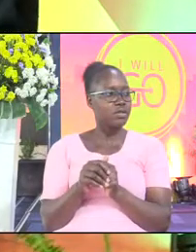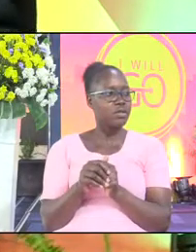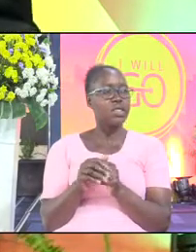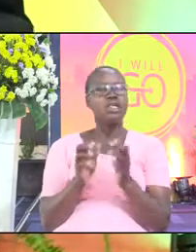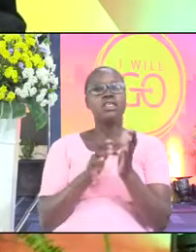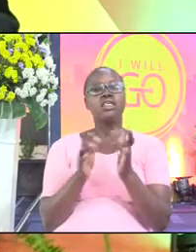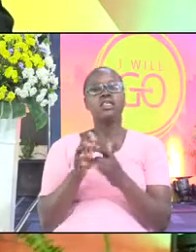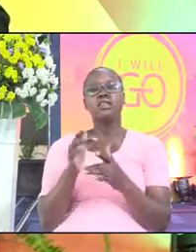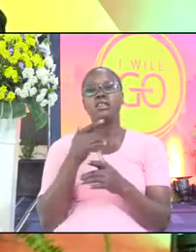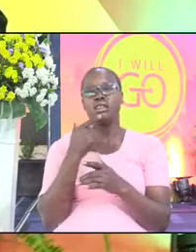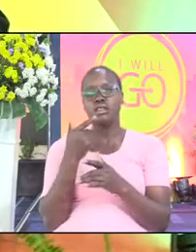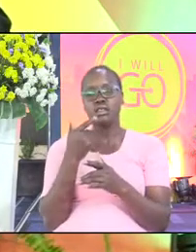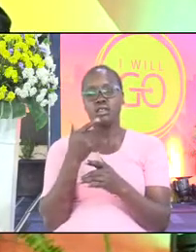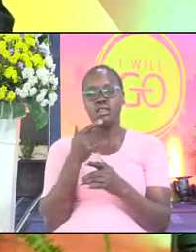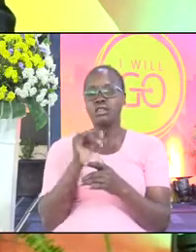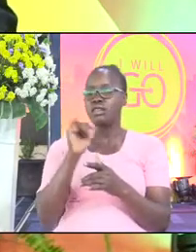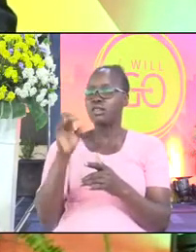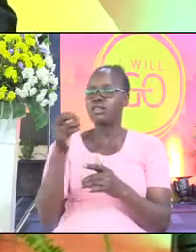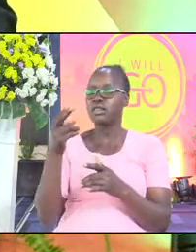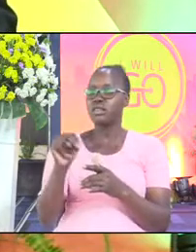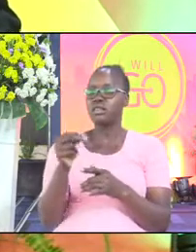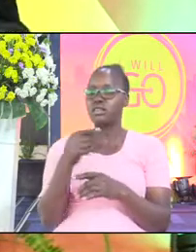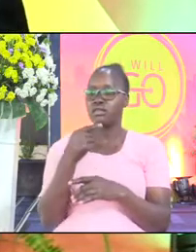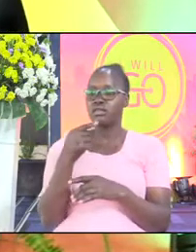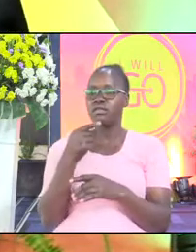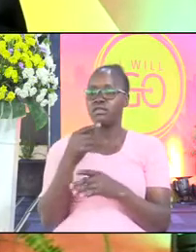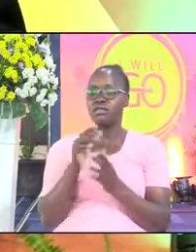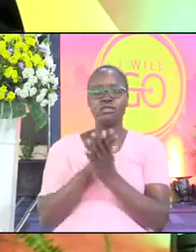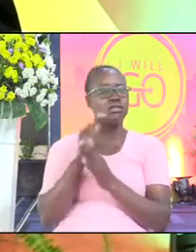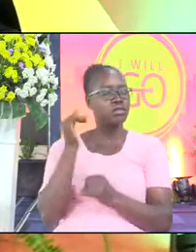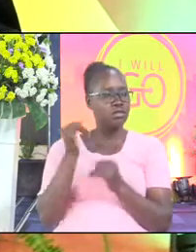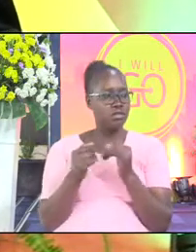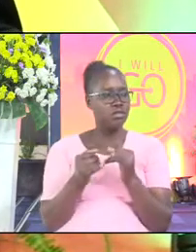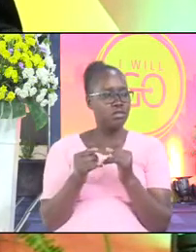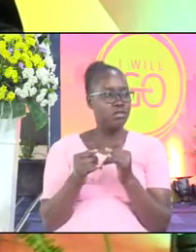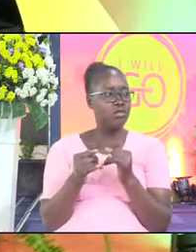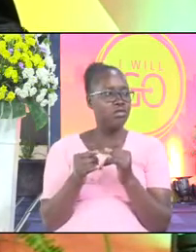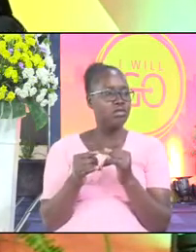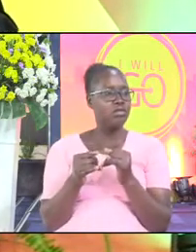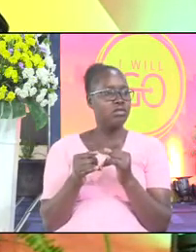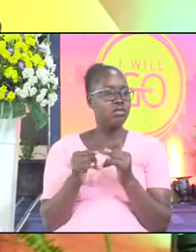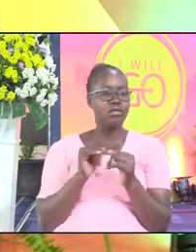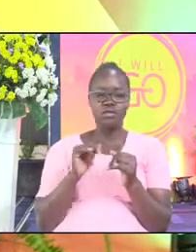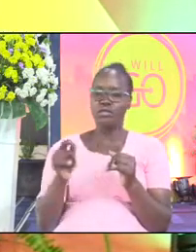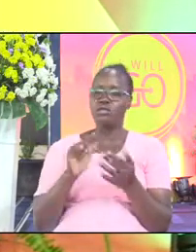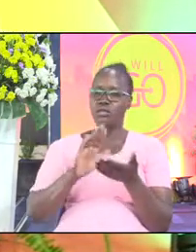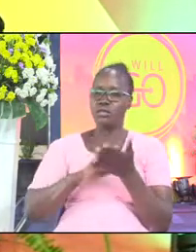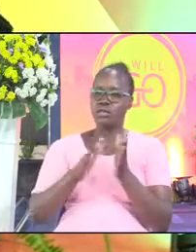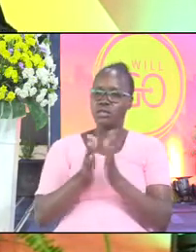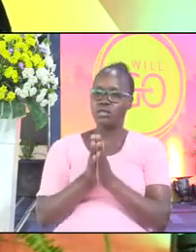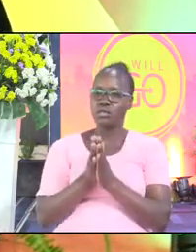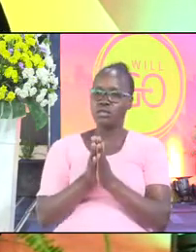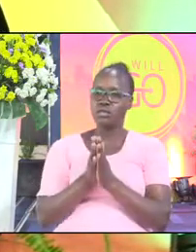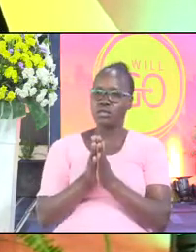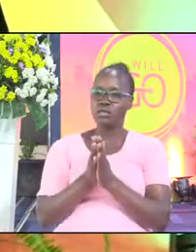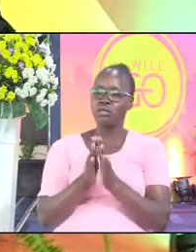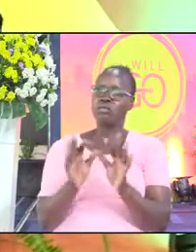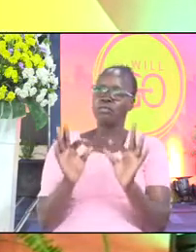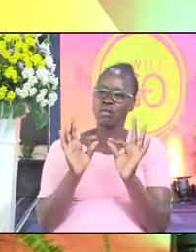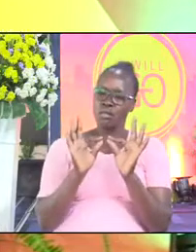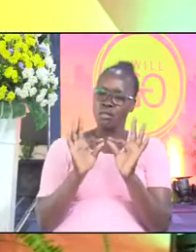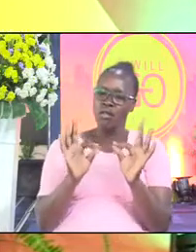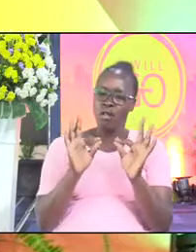And the Bible says, John says, finally, she became an